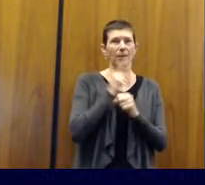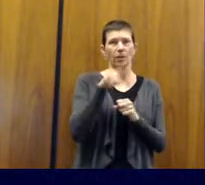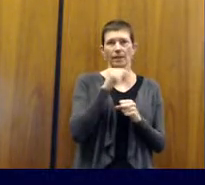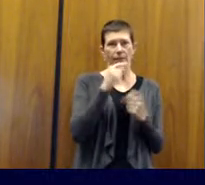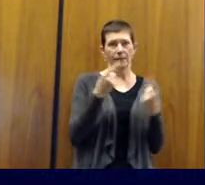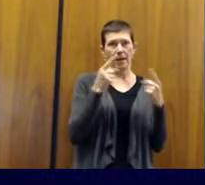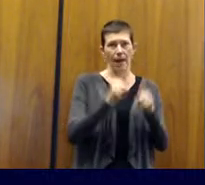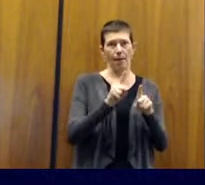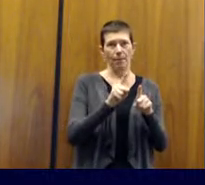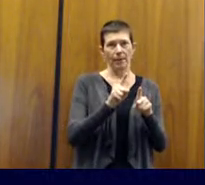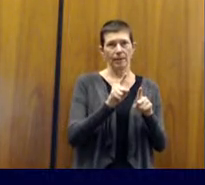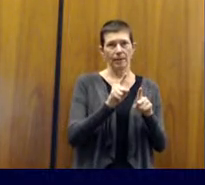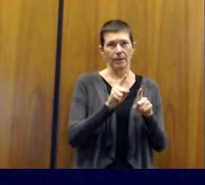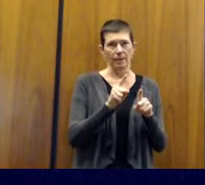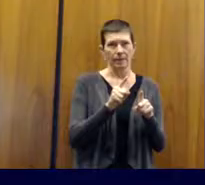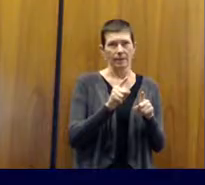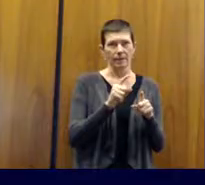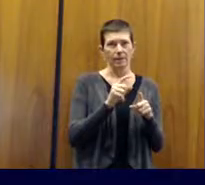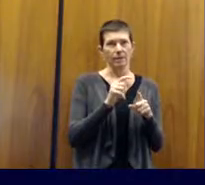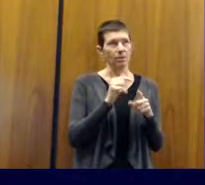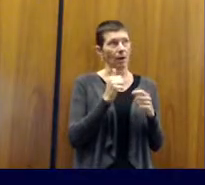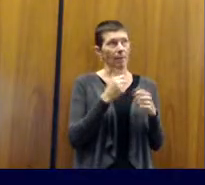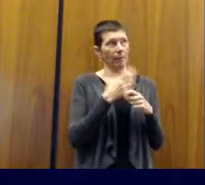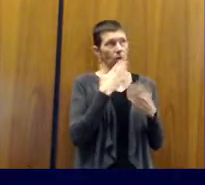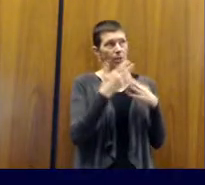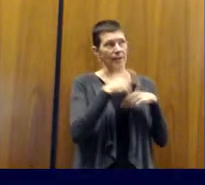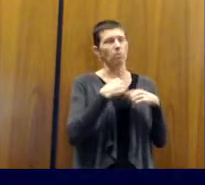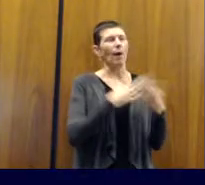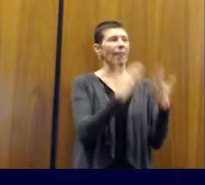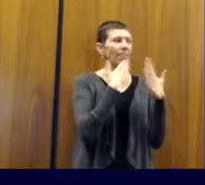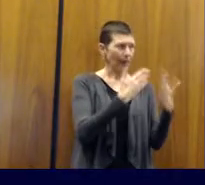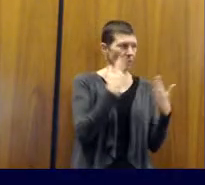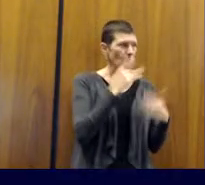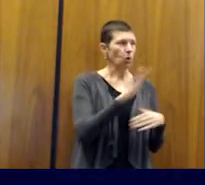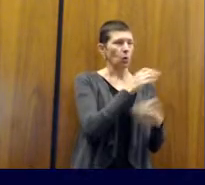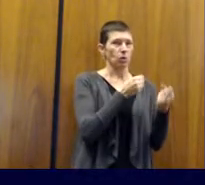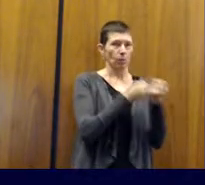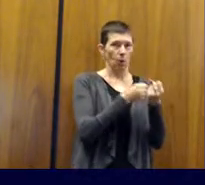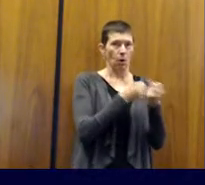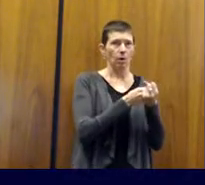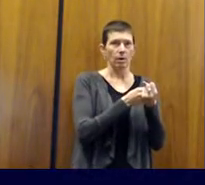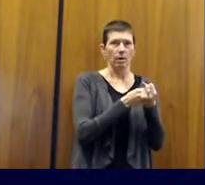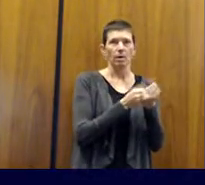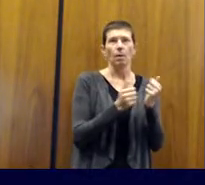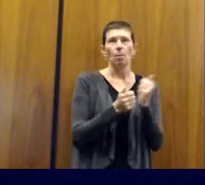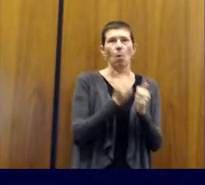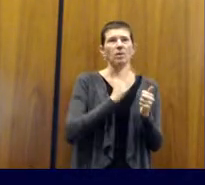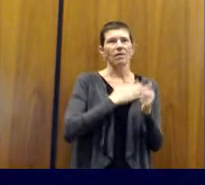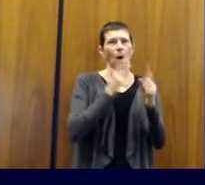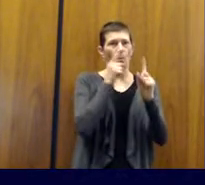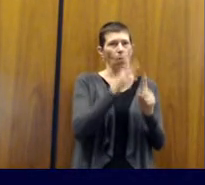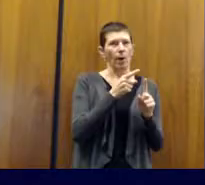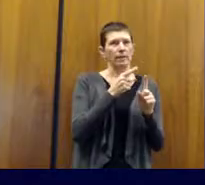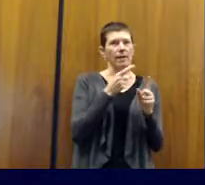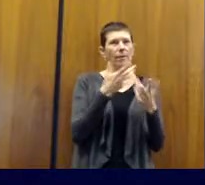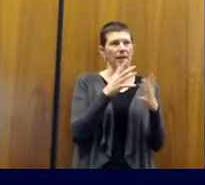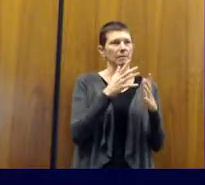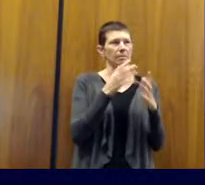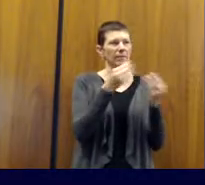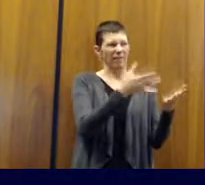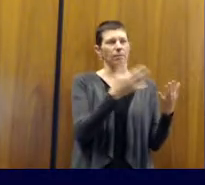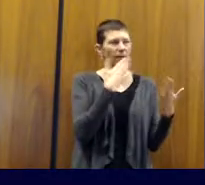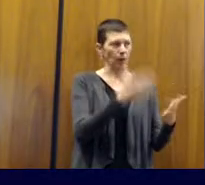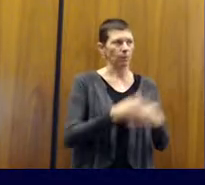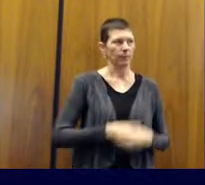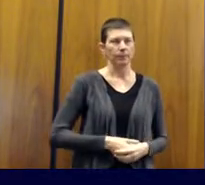happen. I see that I'm in good time here, so I thank you for your support. Most of our points have been made this evening. Thank you.